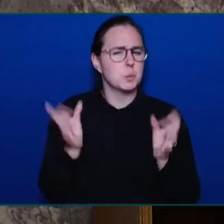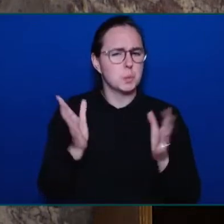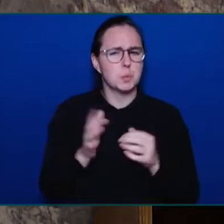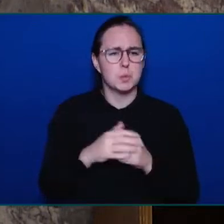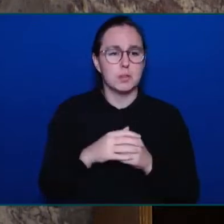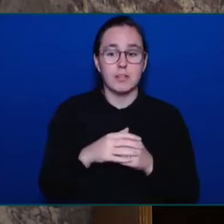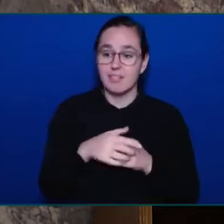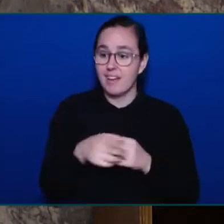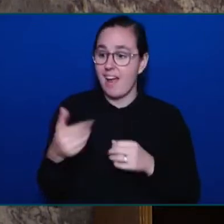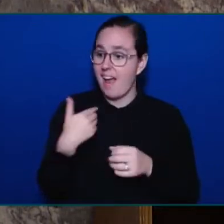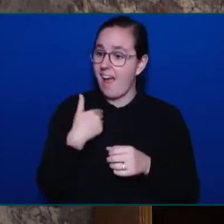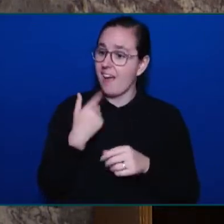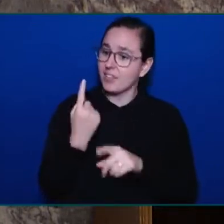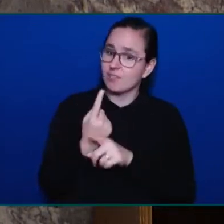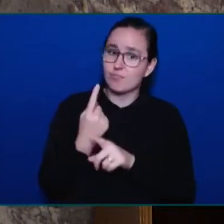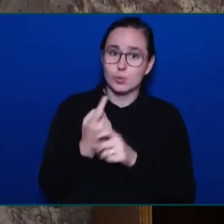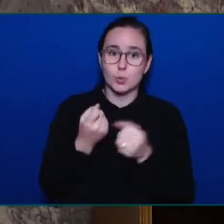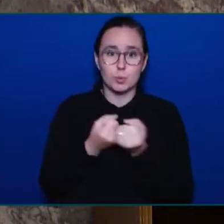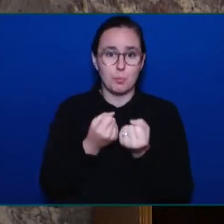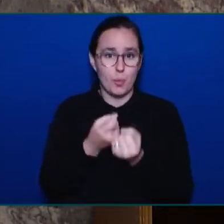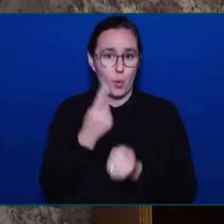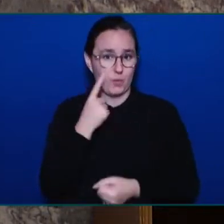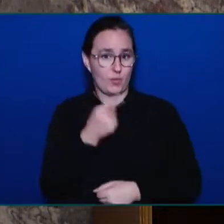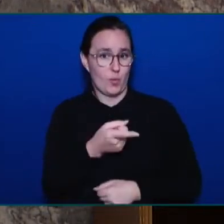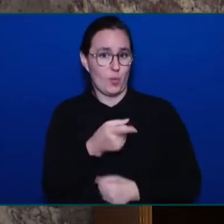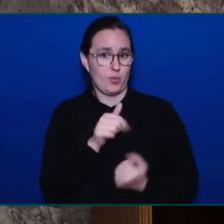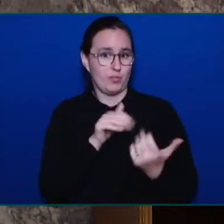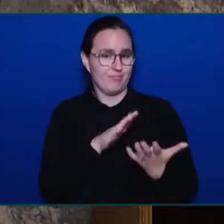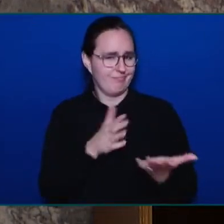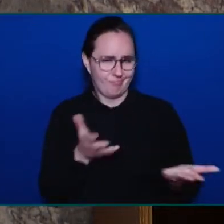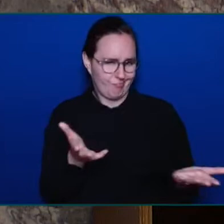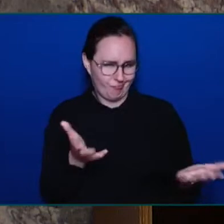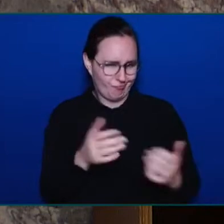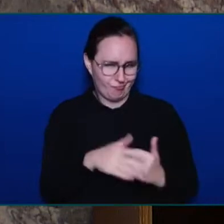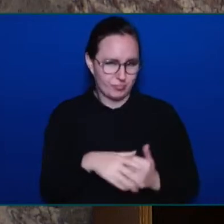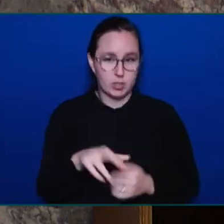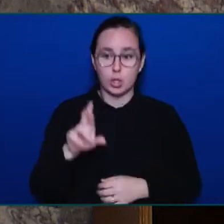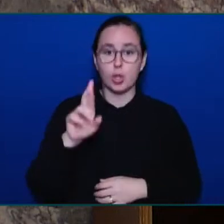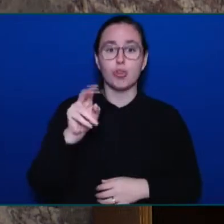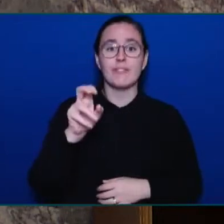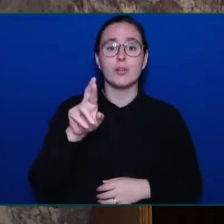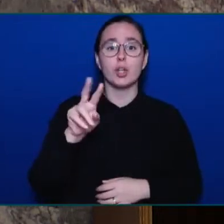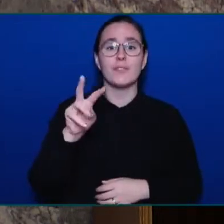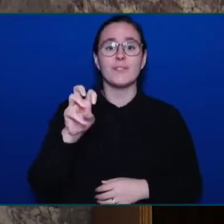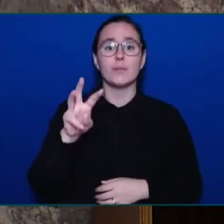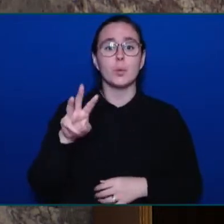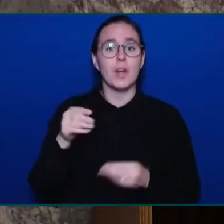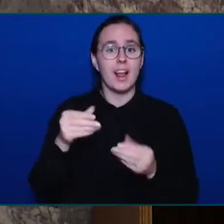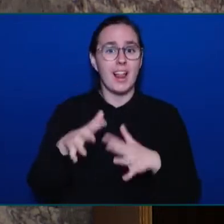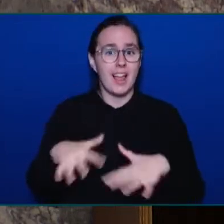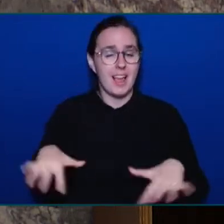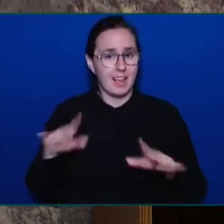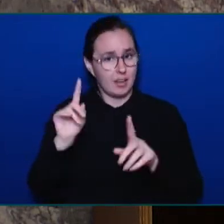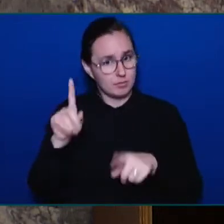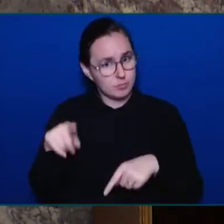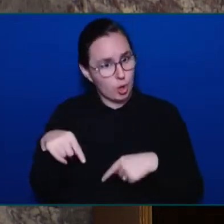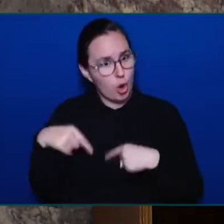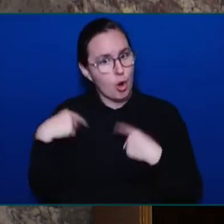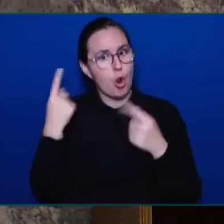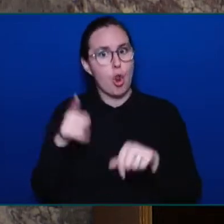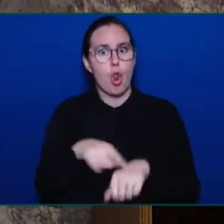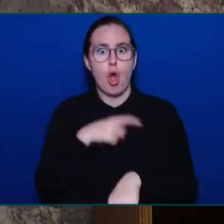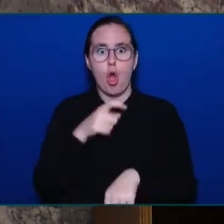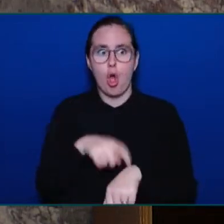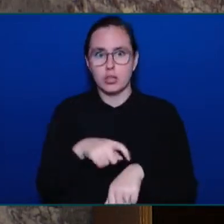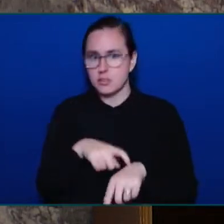potential site for healing. The fact the Premier himself admitted in 2021, saying, quote, "It has